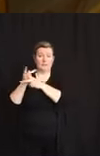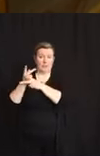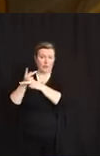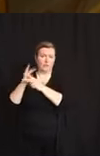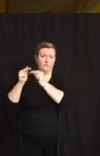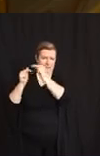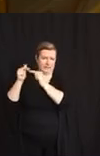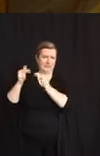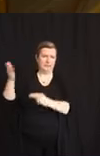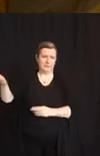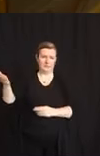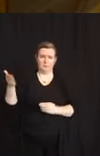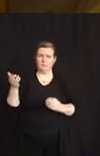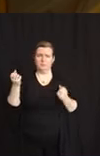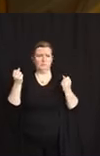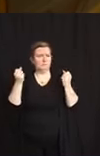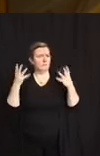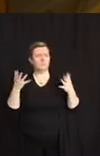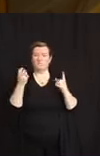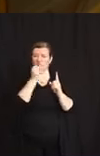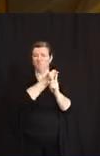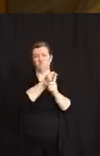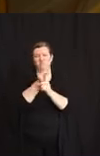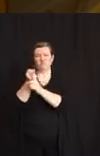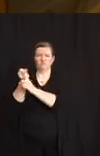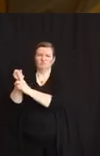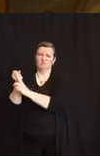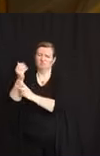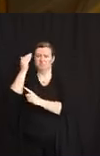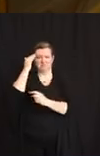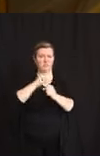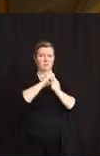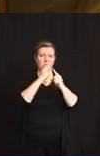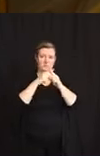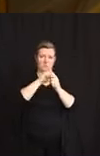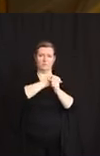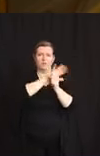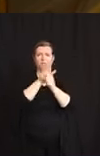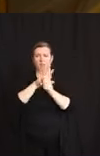facilities or assisted living facilities. They report a total of